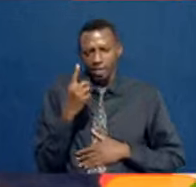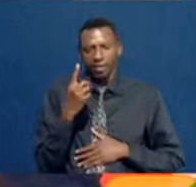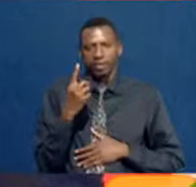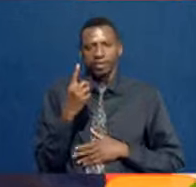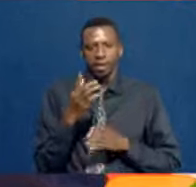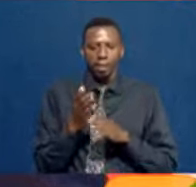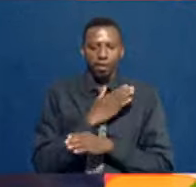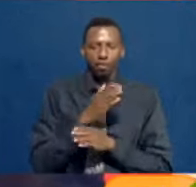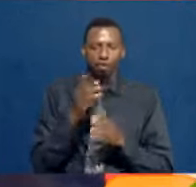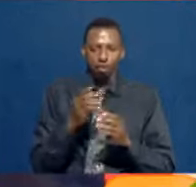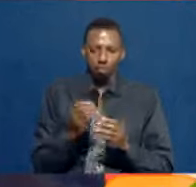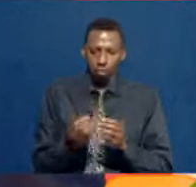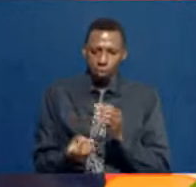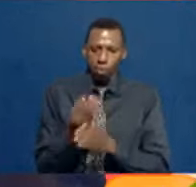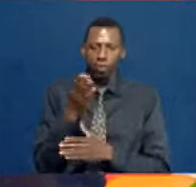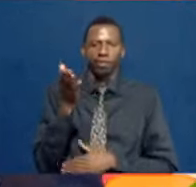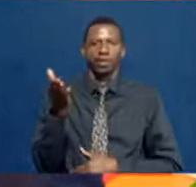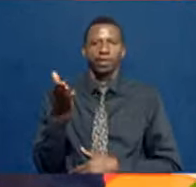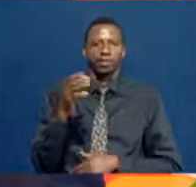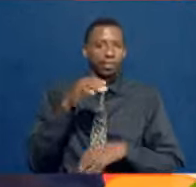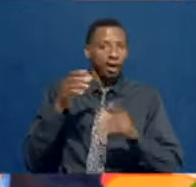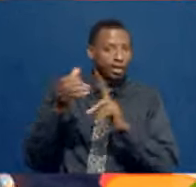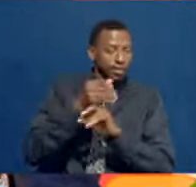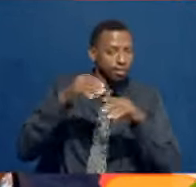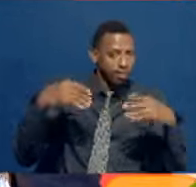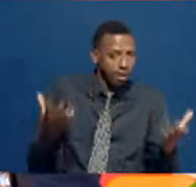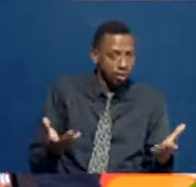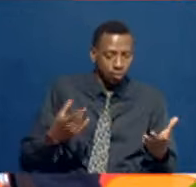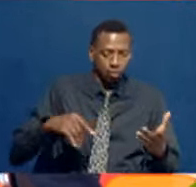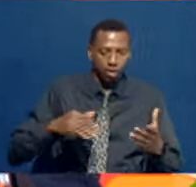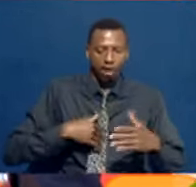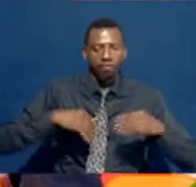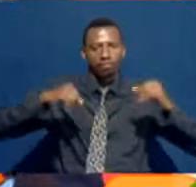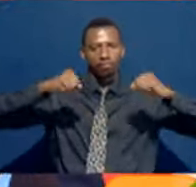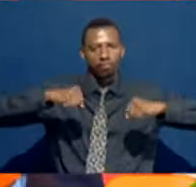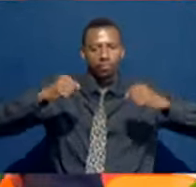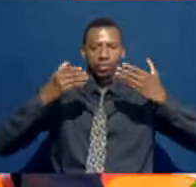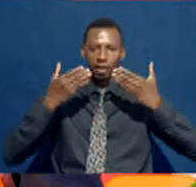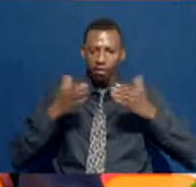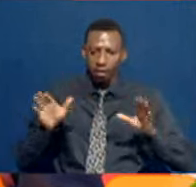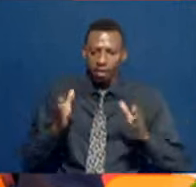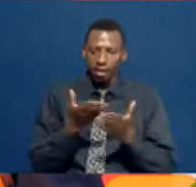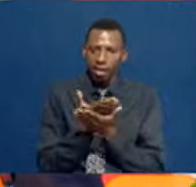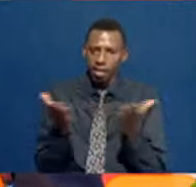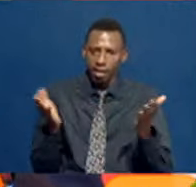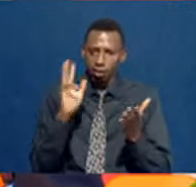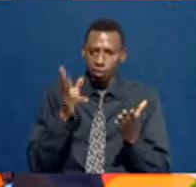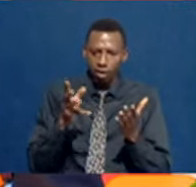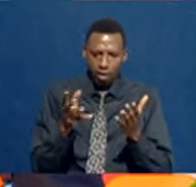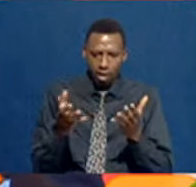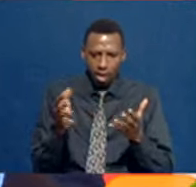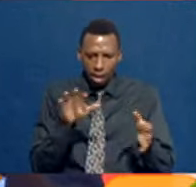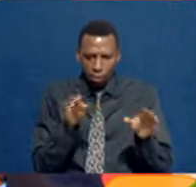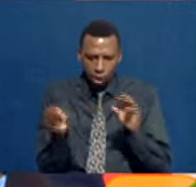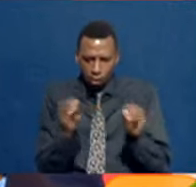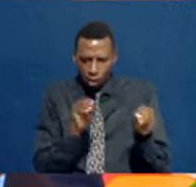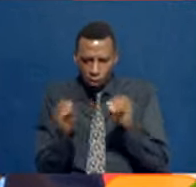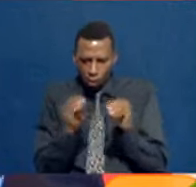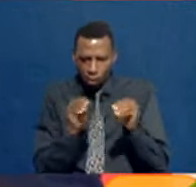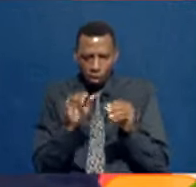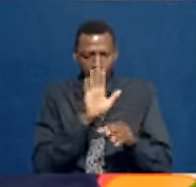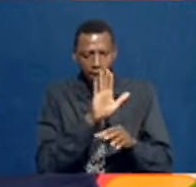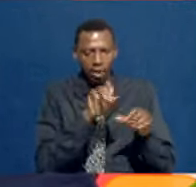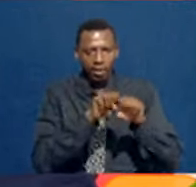them. How will that one be realized? We have agreed that they're going to calibrate their systems in a manner